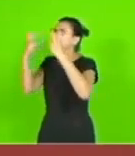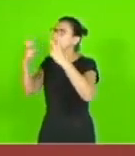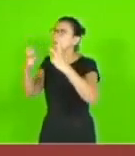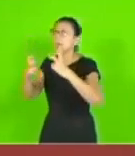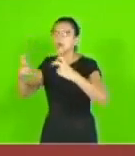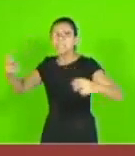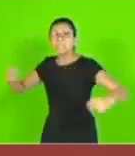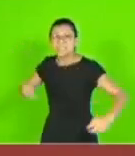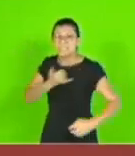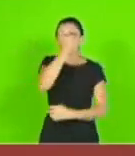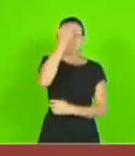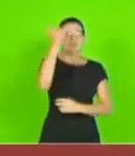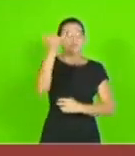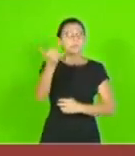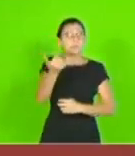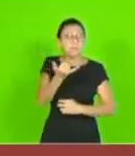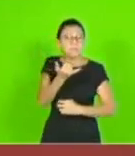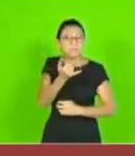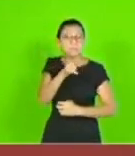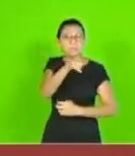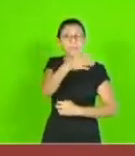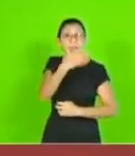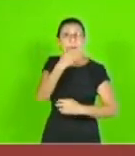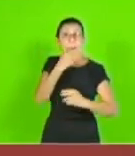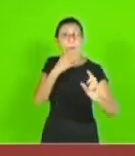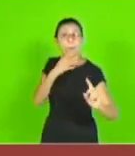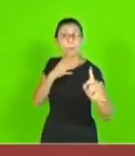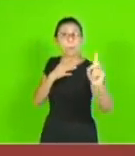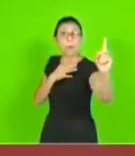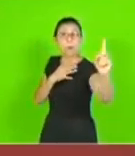she started to plead, and out of nowhere,